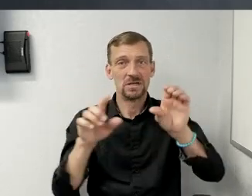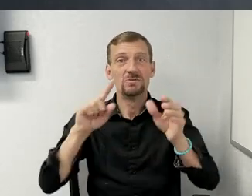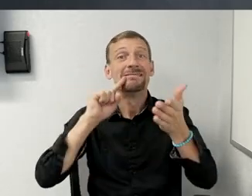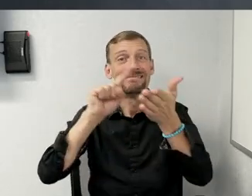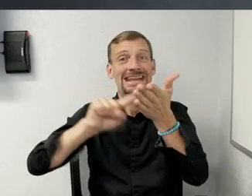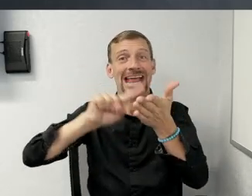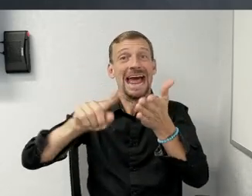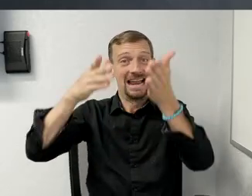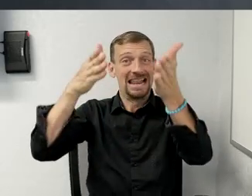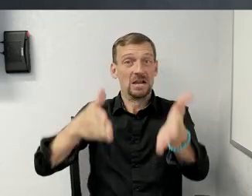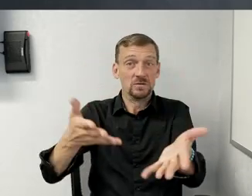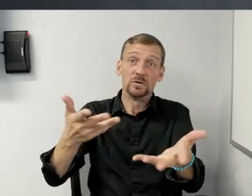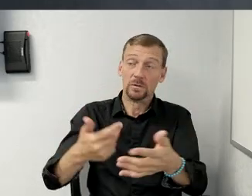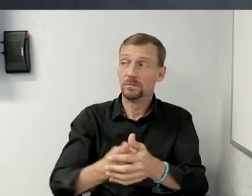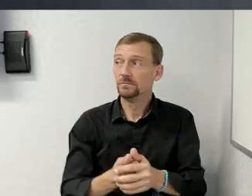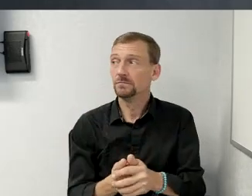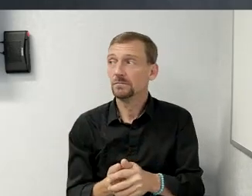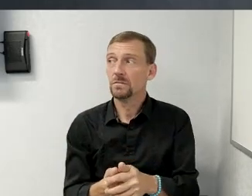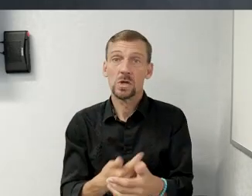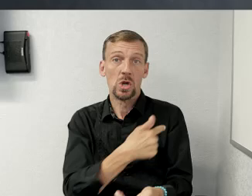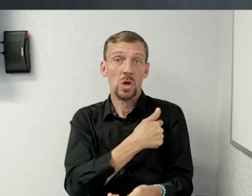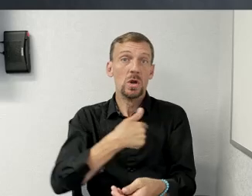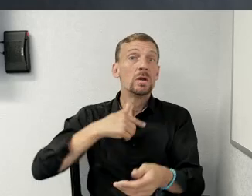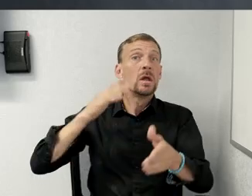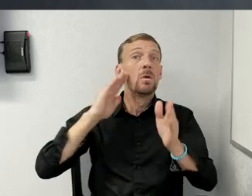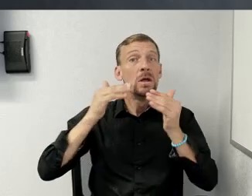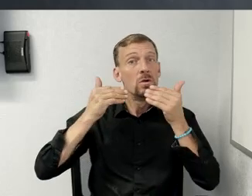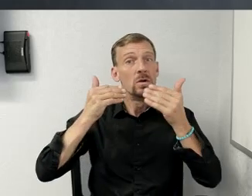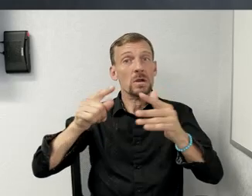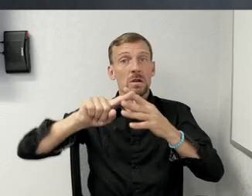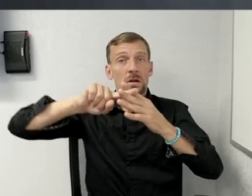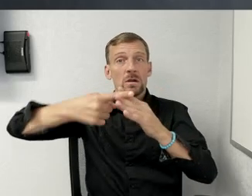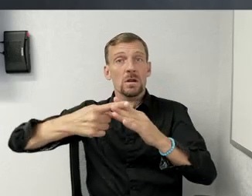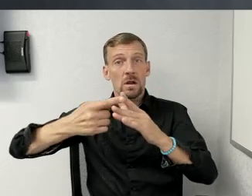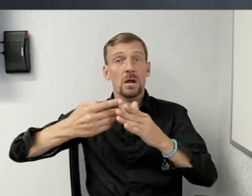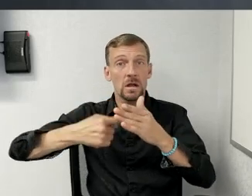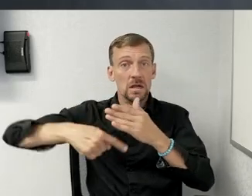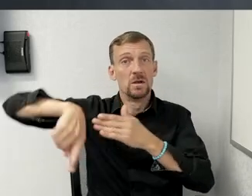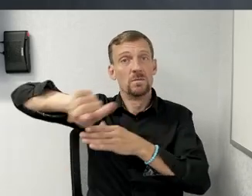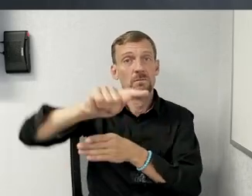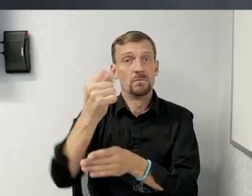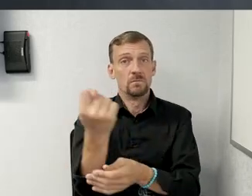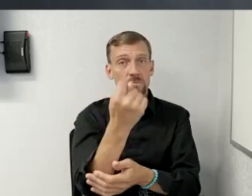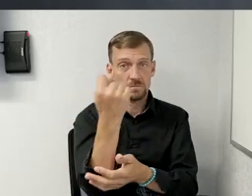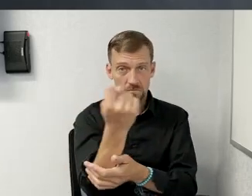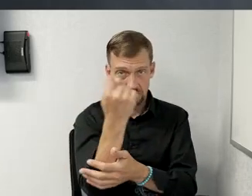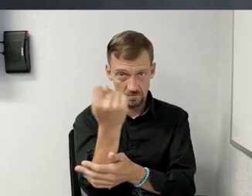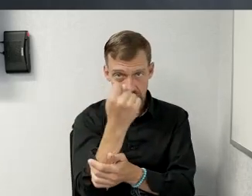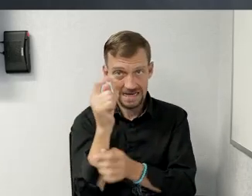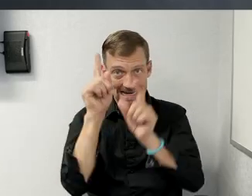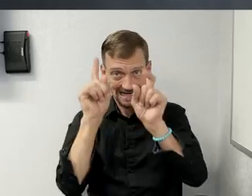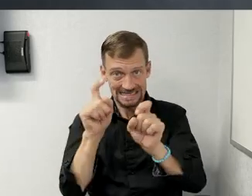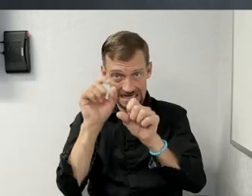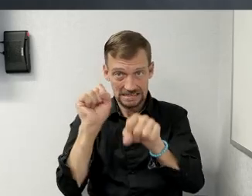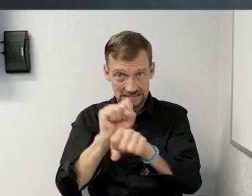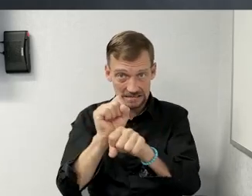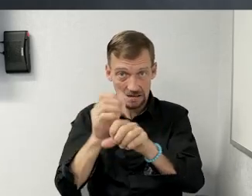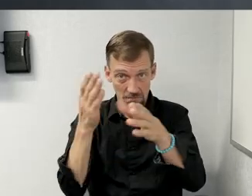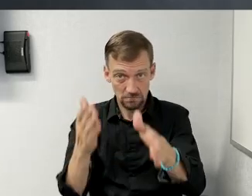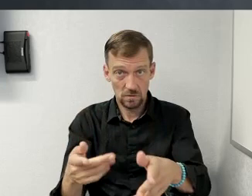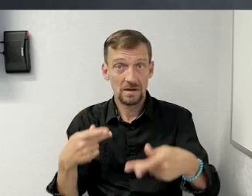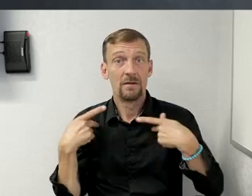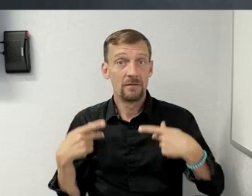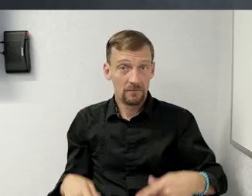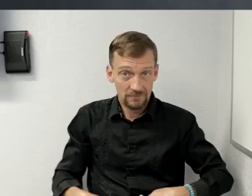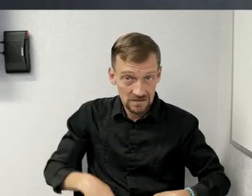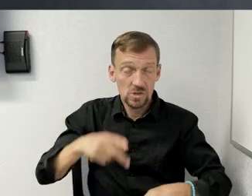analyzers. So we're going to start next Tuesday, first testing all of our employees, our physicians,